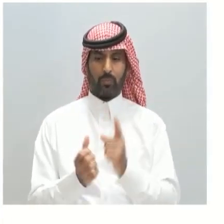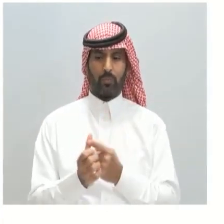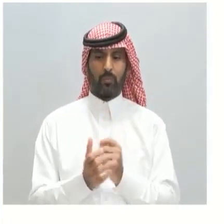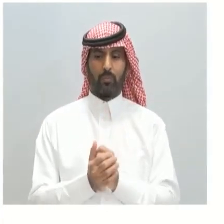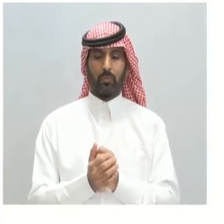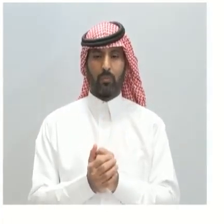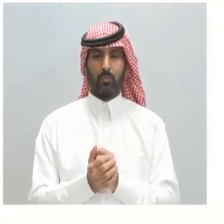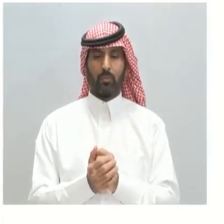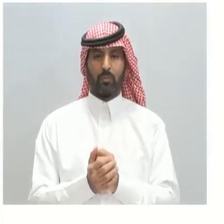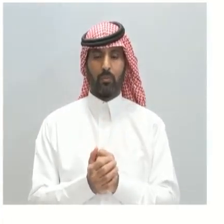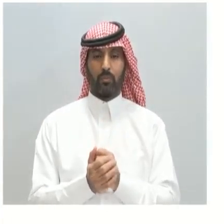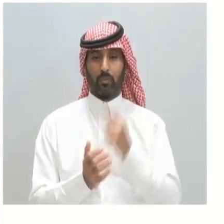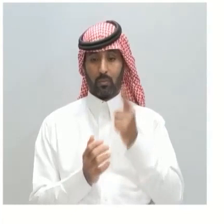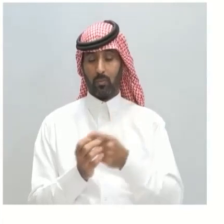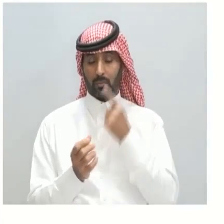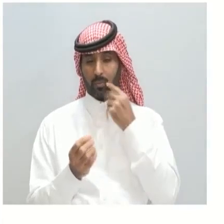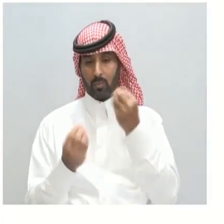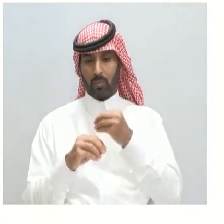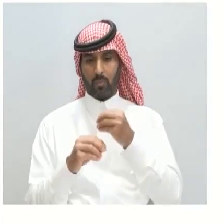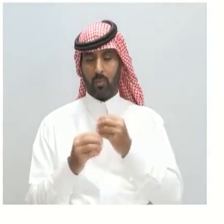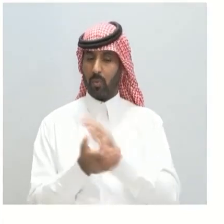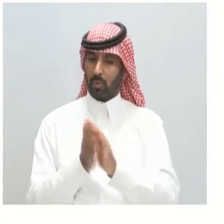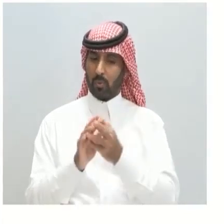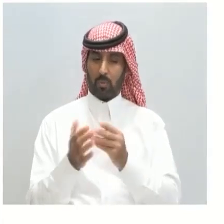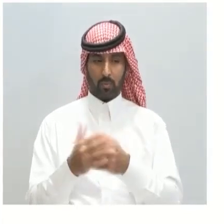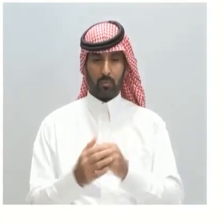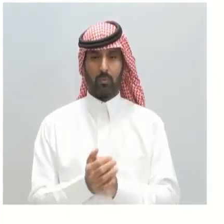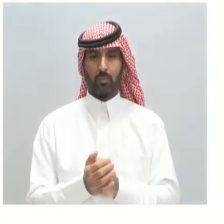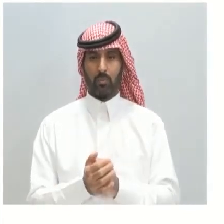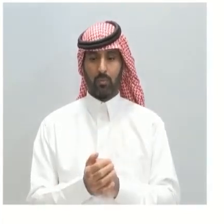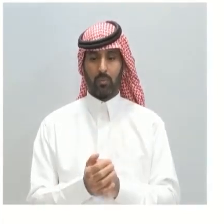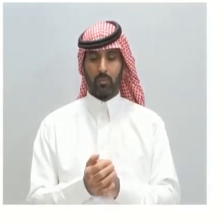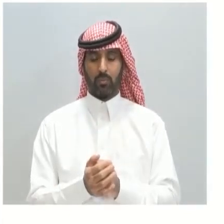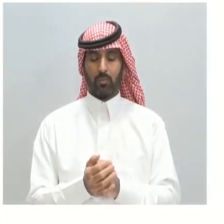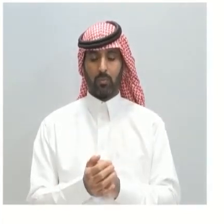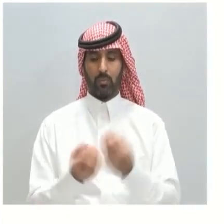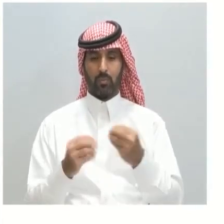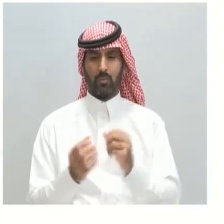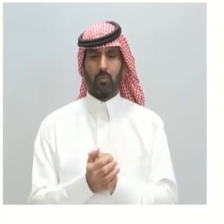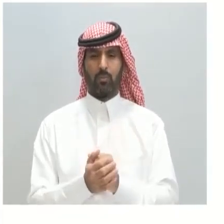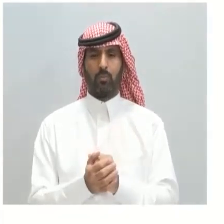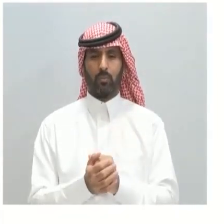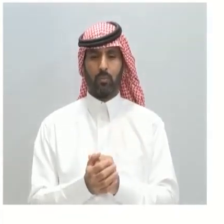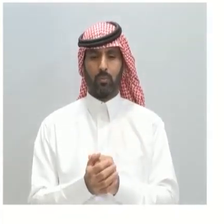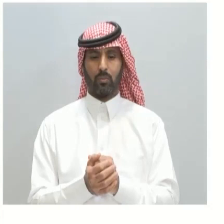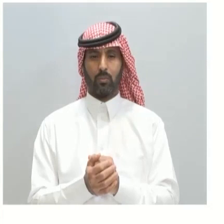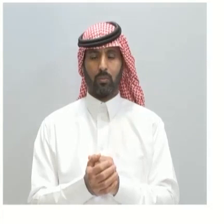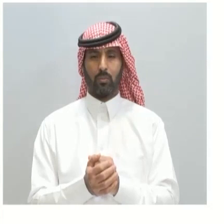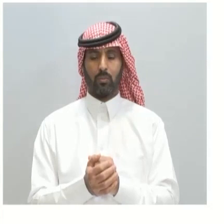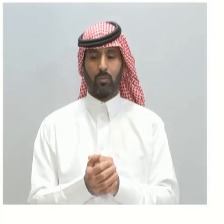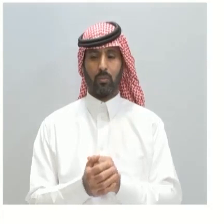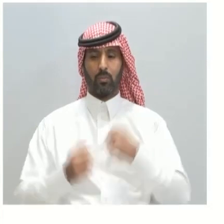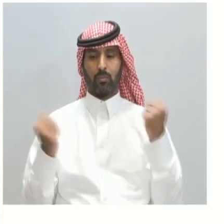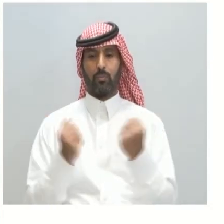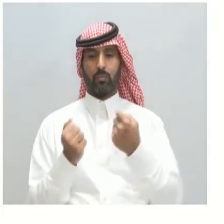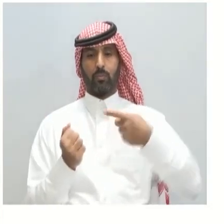the quicker we work, the more we'll finish today. We'll be finishing more and more work, of course. Exercise